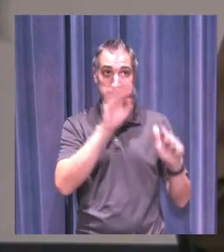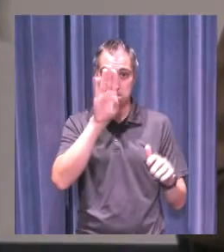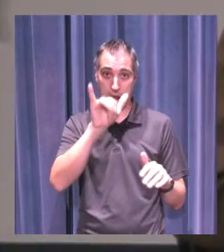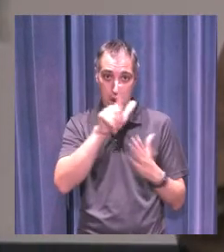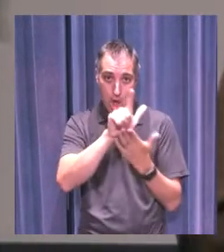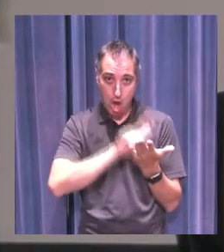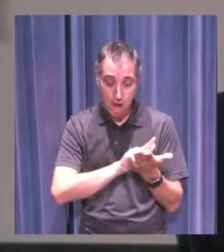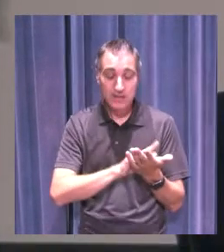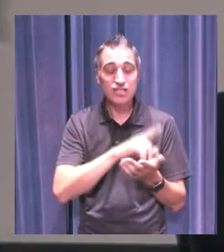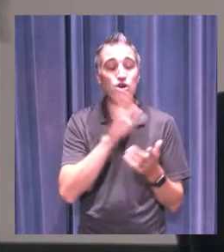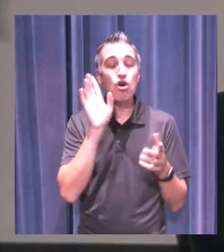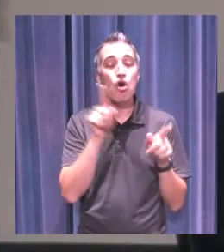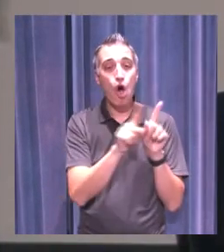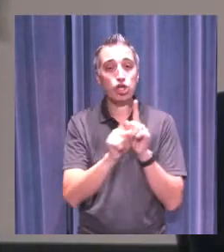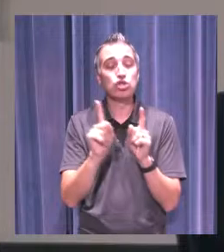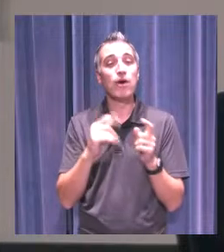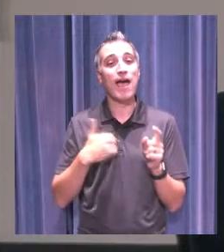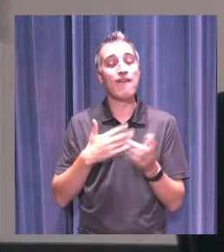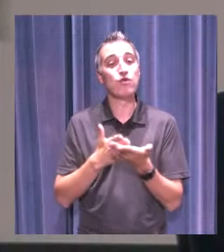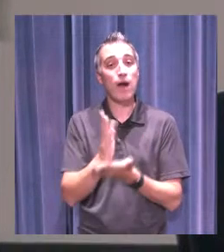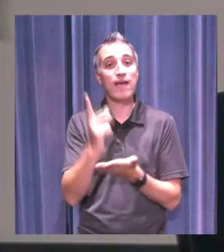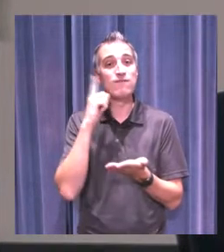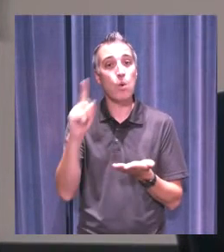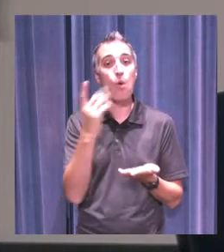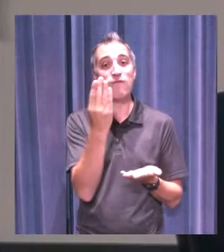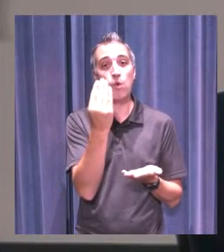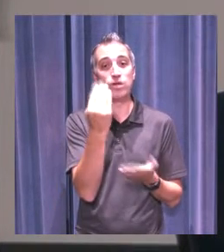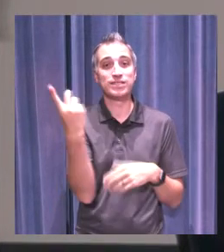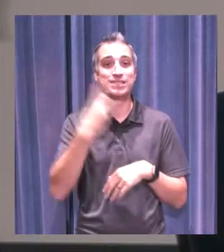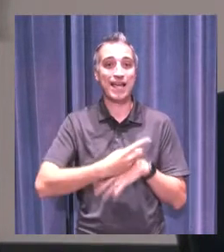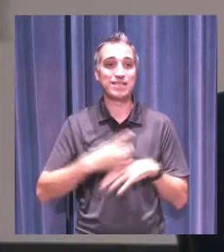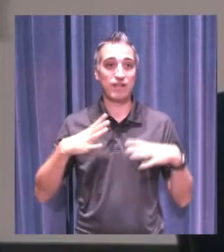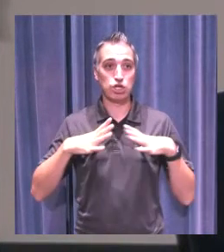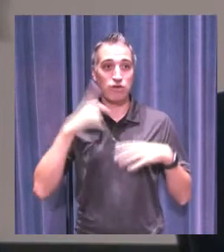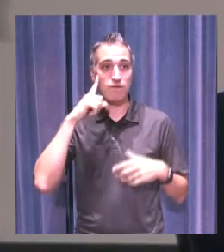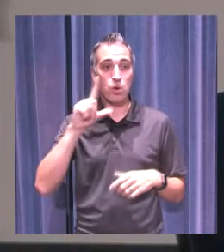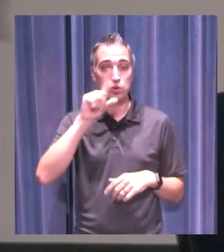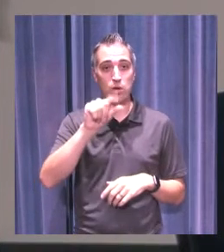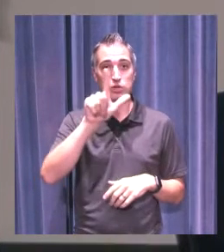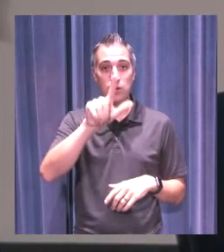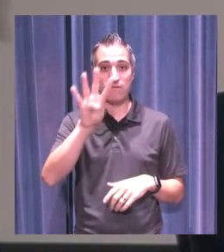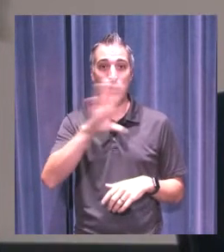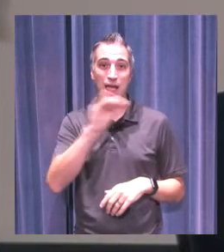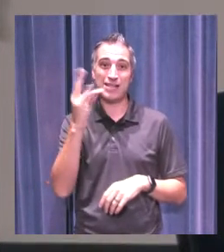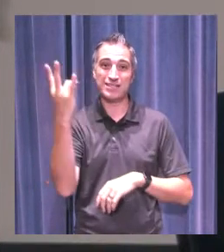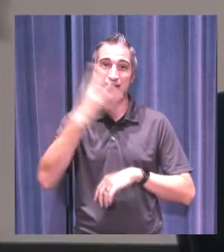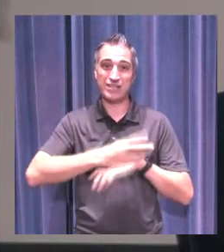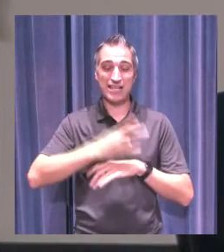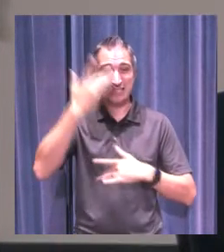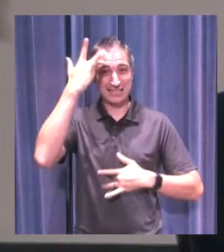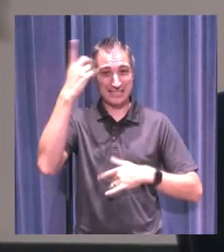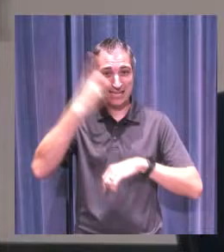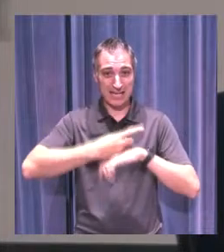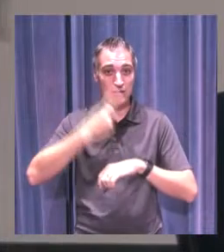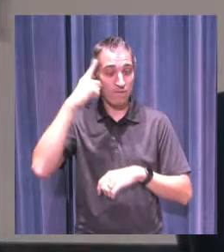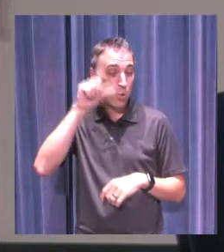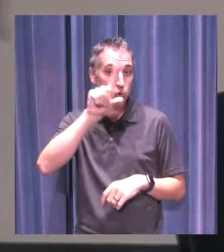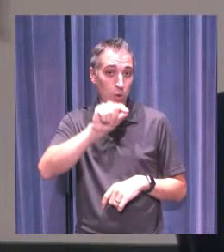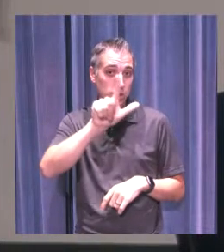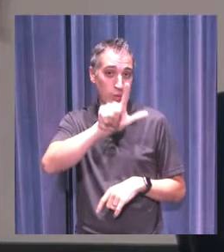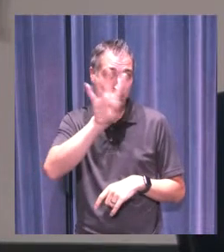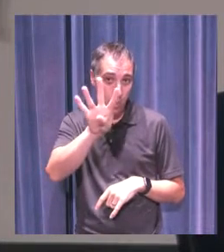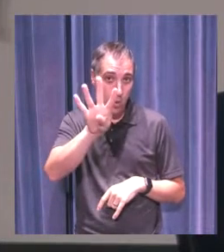She will be entitled to 14 days of vacation for 2024 and 7 days of sick days for